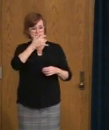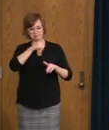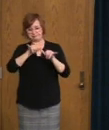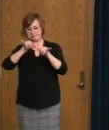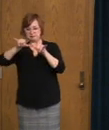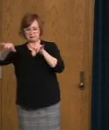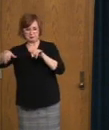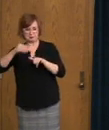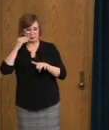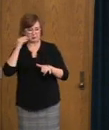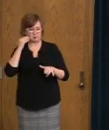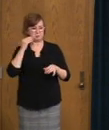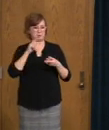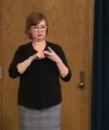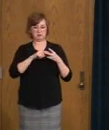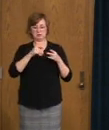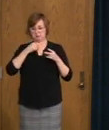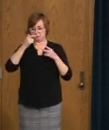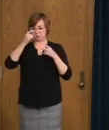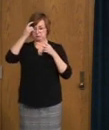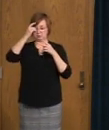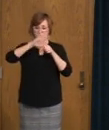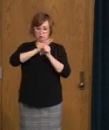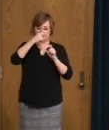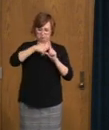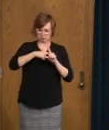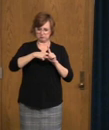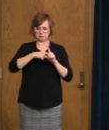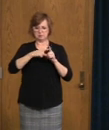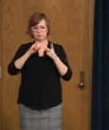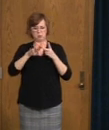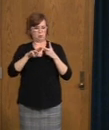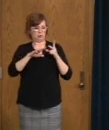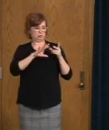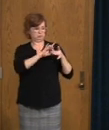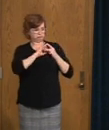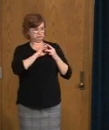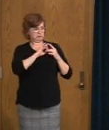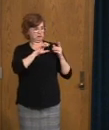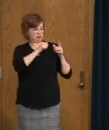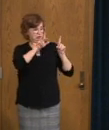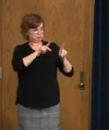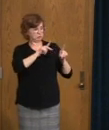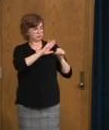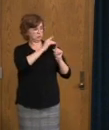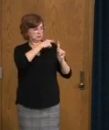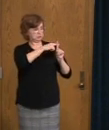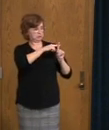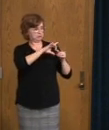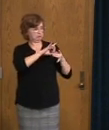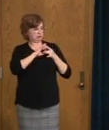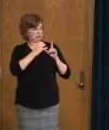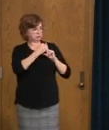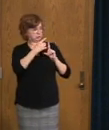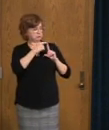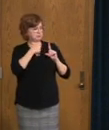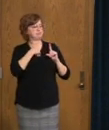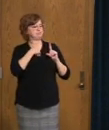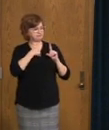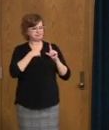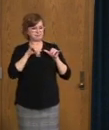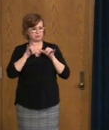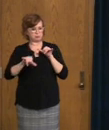COVID positive or have been exposed and are a close contact. And this has been a significant impact, and it's contributed